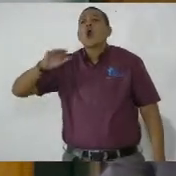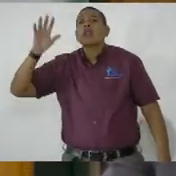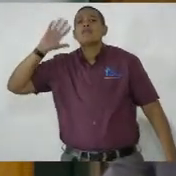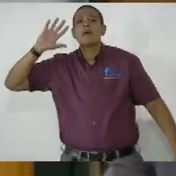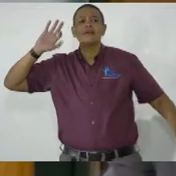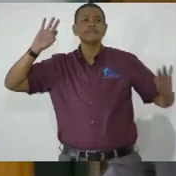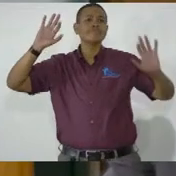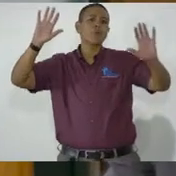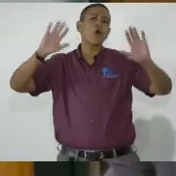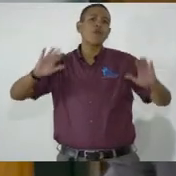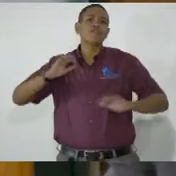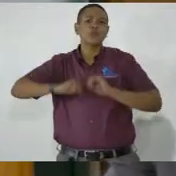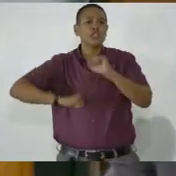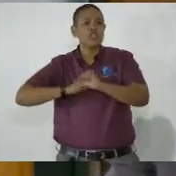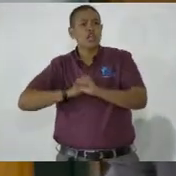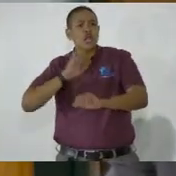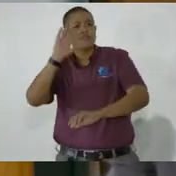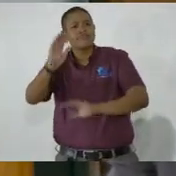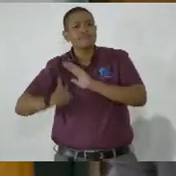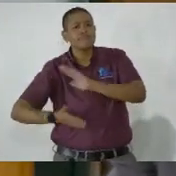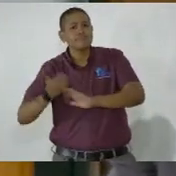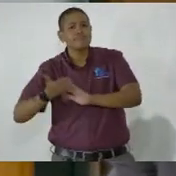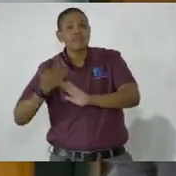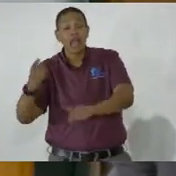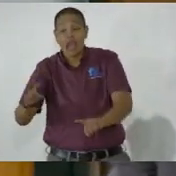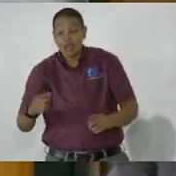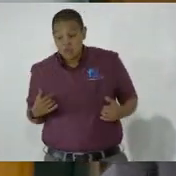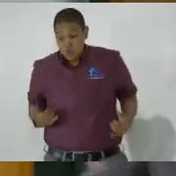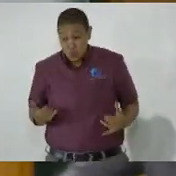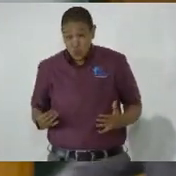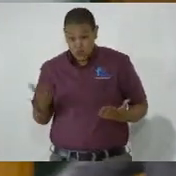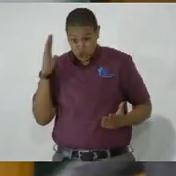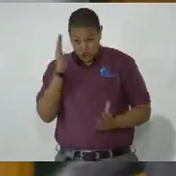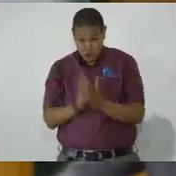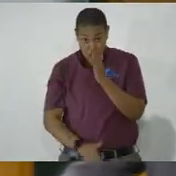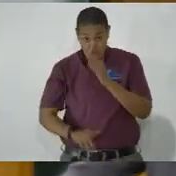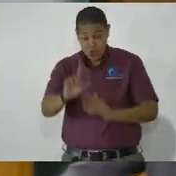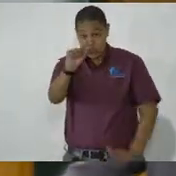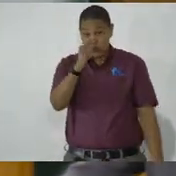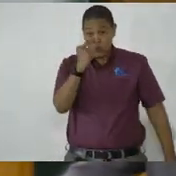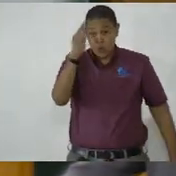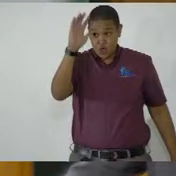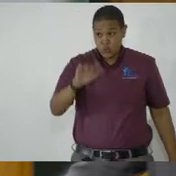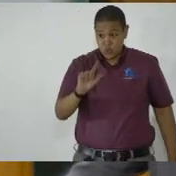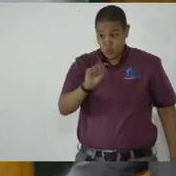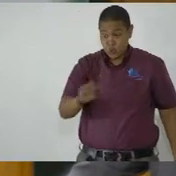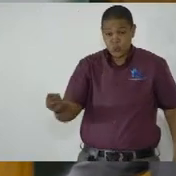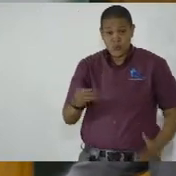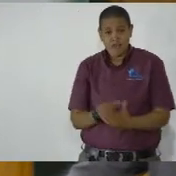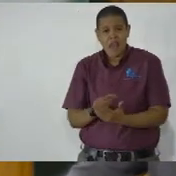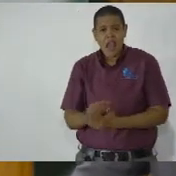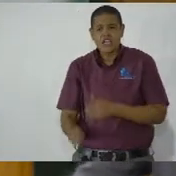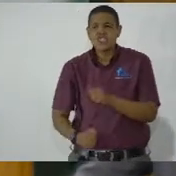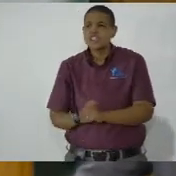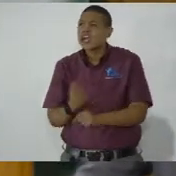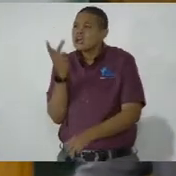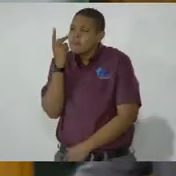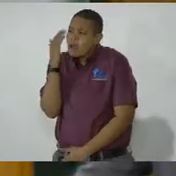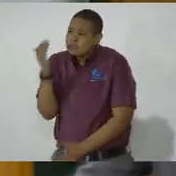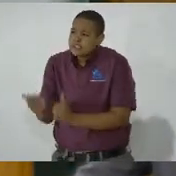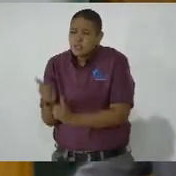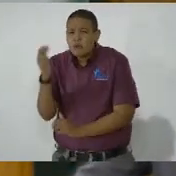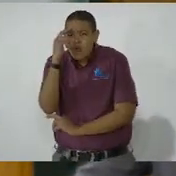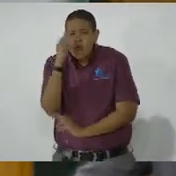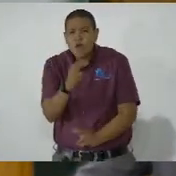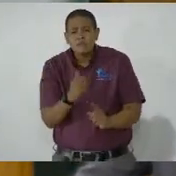year. Madam Speaker, towards the end of 2021-2022 fiscal year, the Prime Minister, the Most